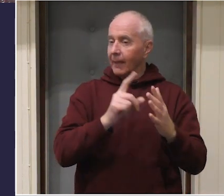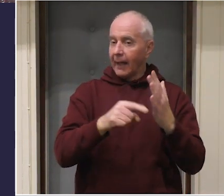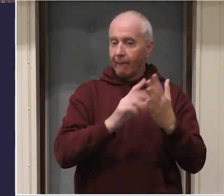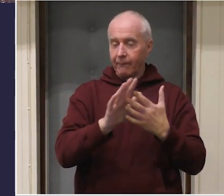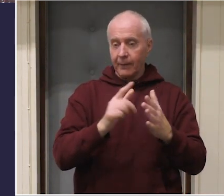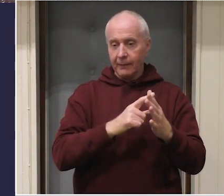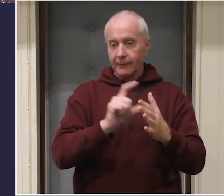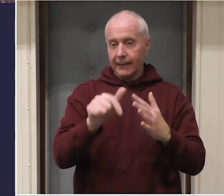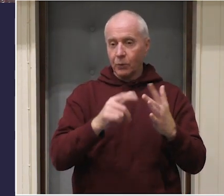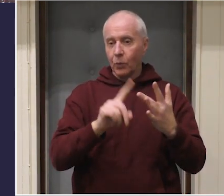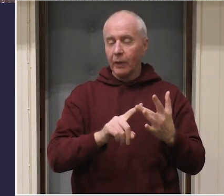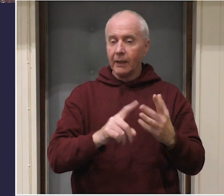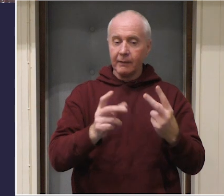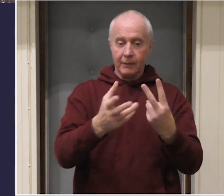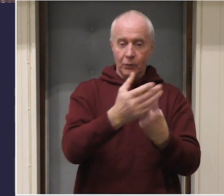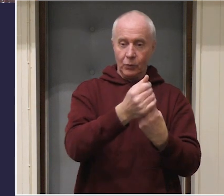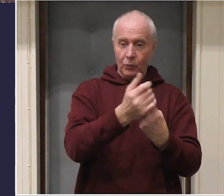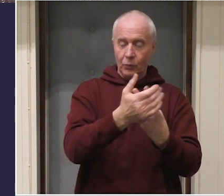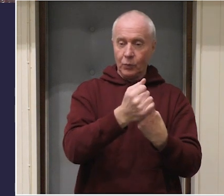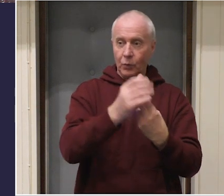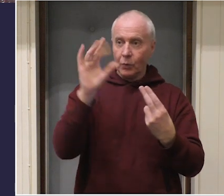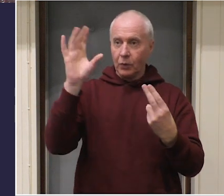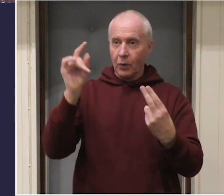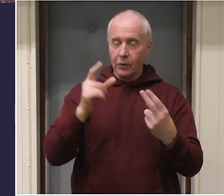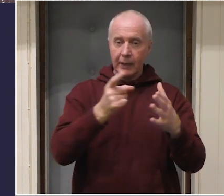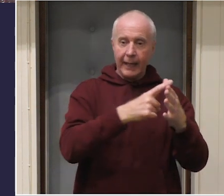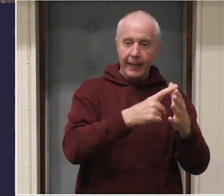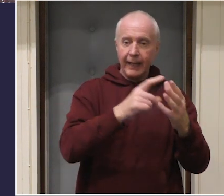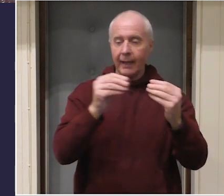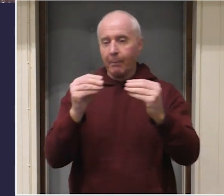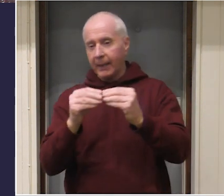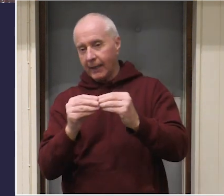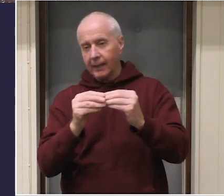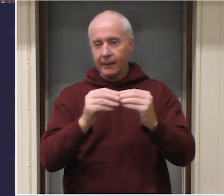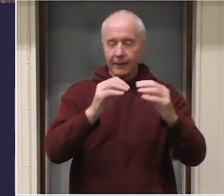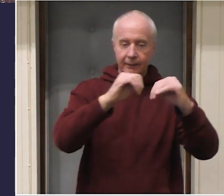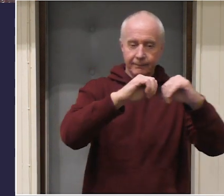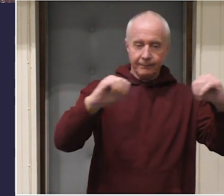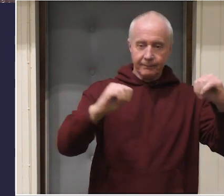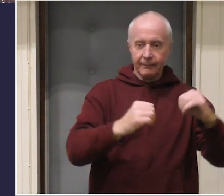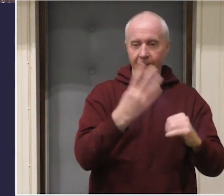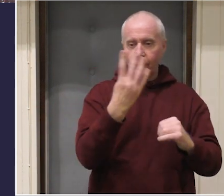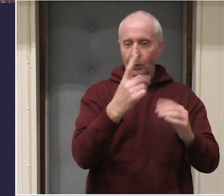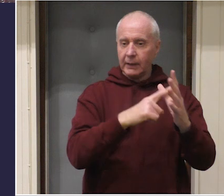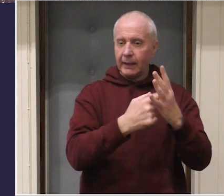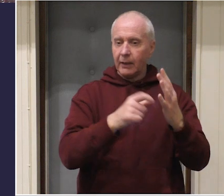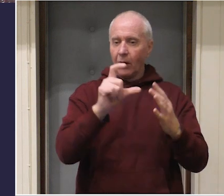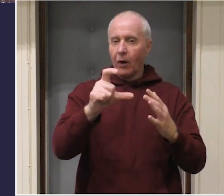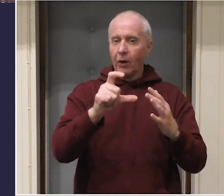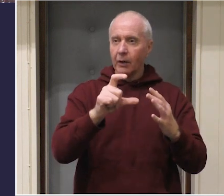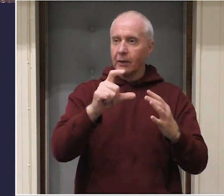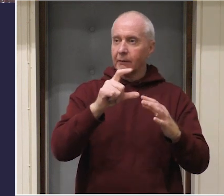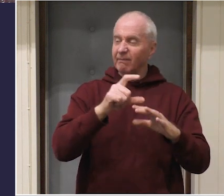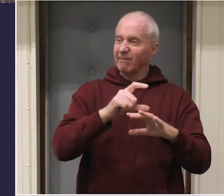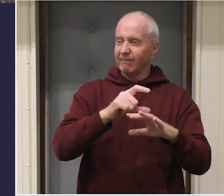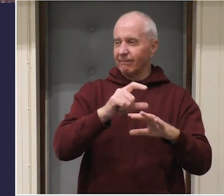stars, A and B, and they're separated by about 14 arc seconds now. And in terms of angle, if you go out